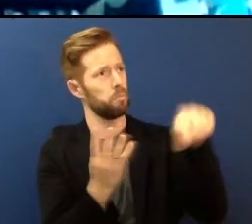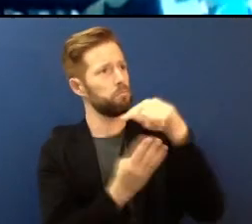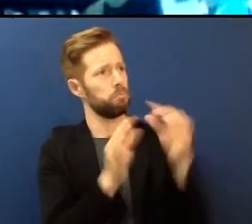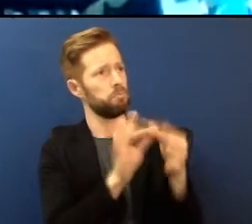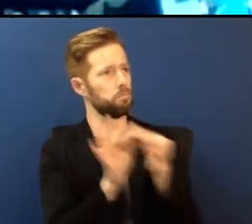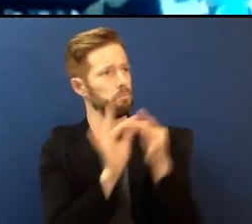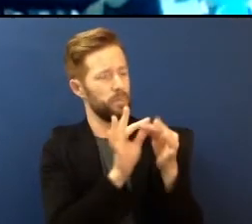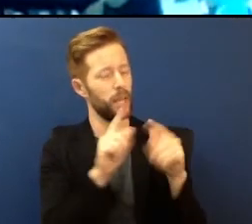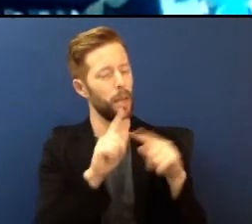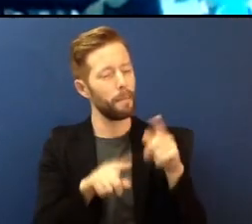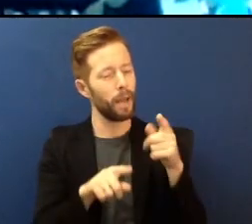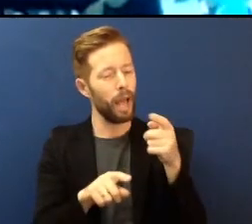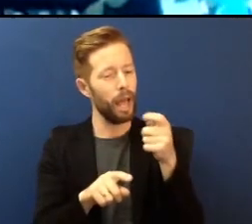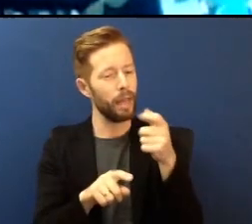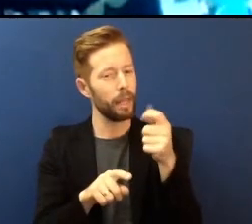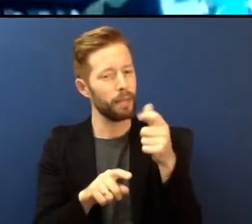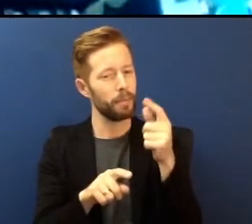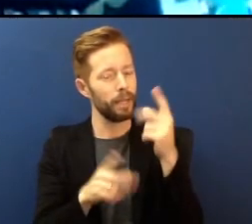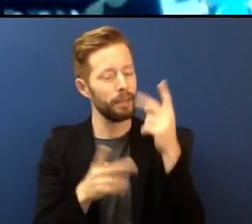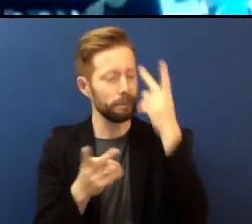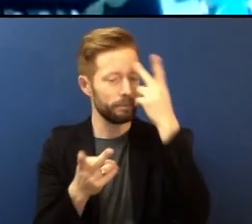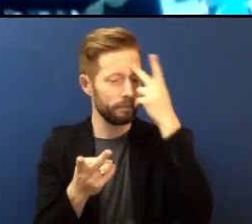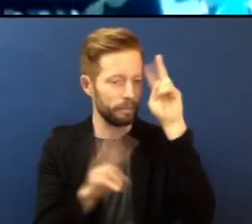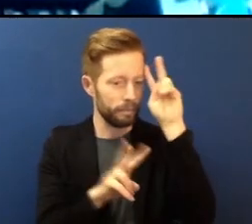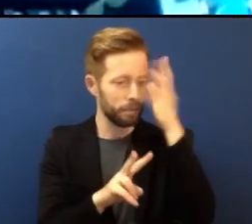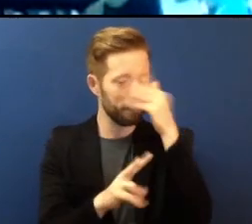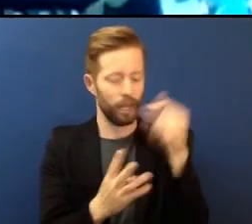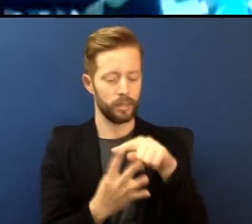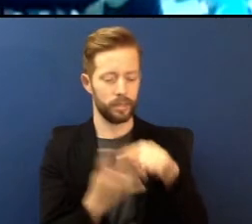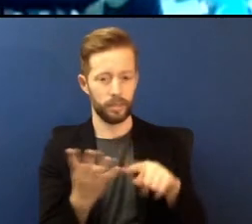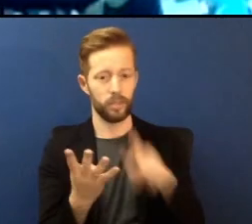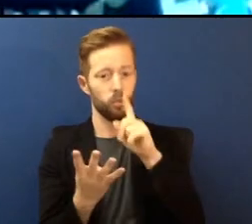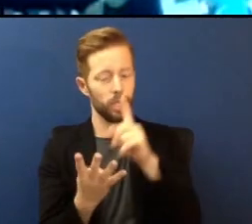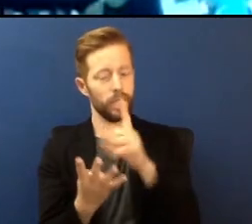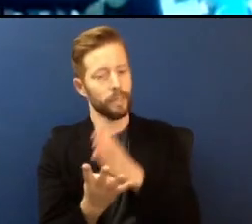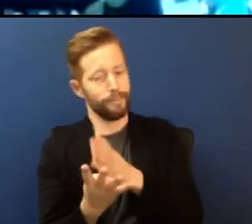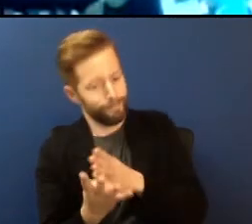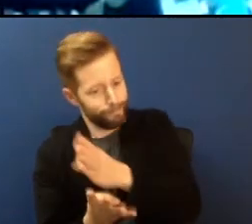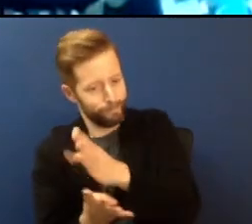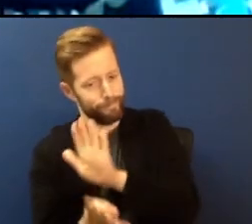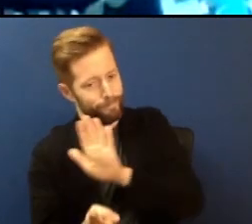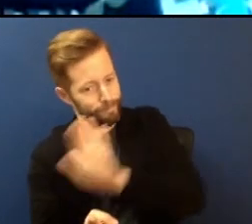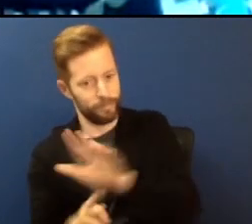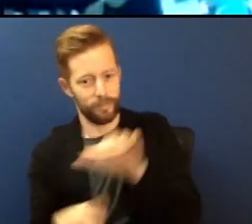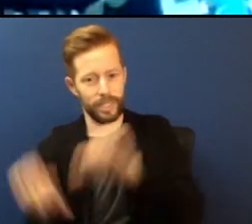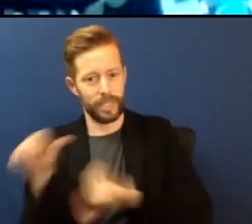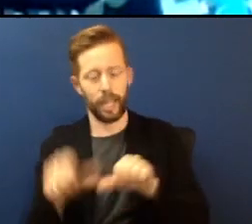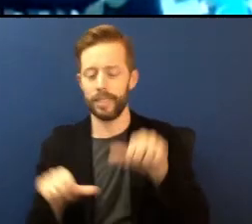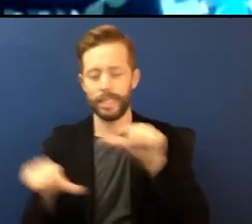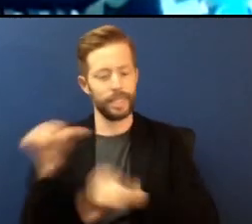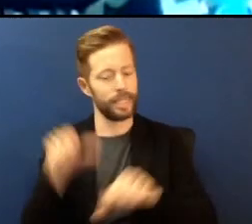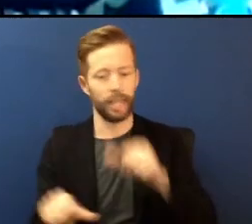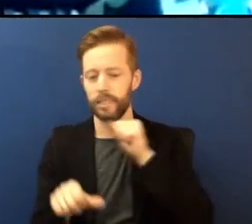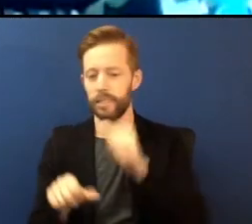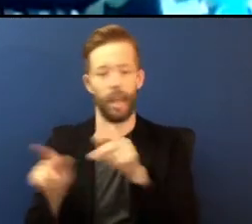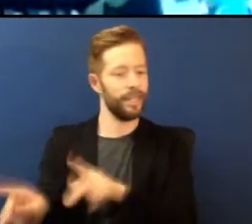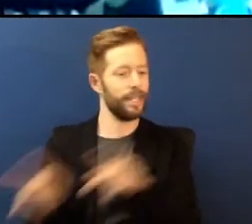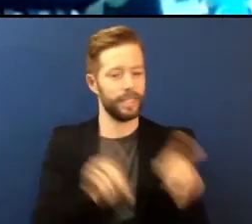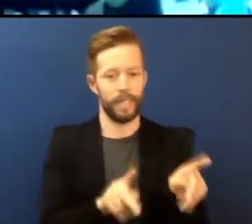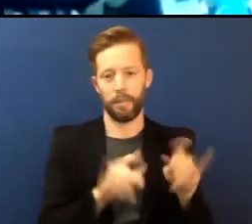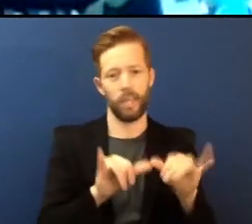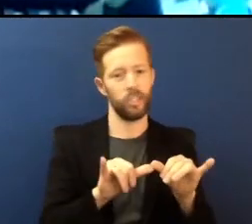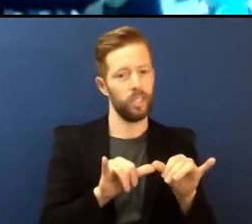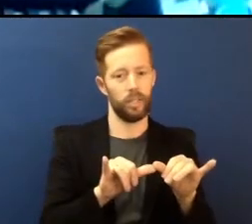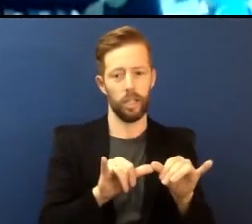it's also a bit misleading, because each of these areas are their own discipline. So science is not the